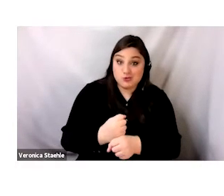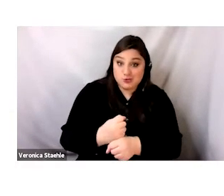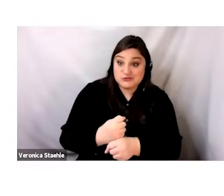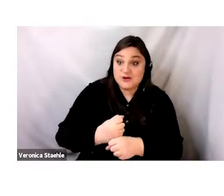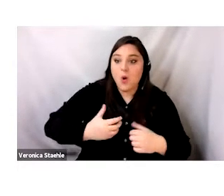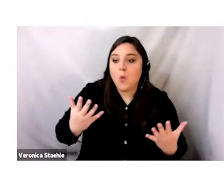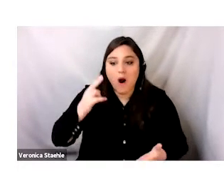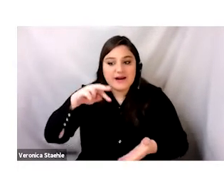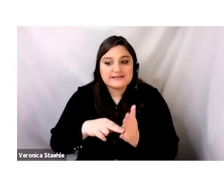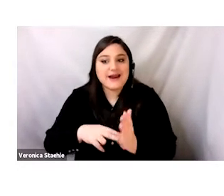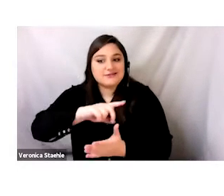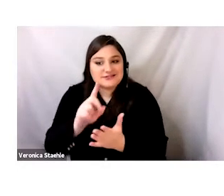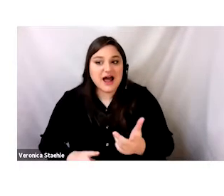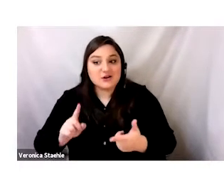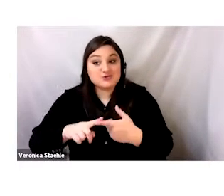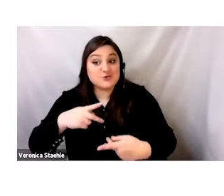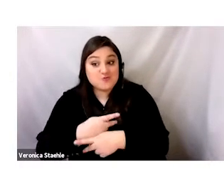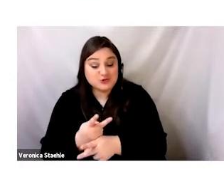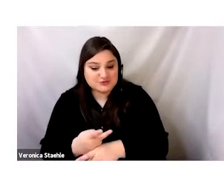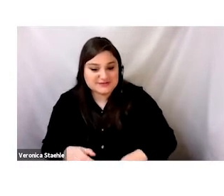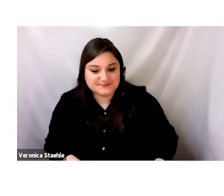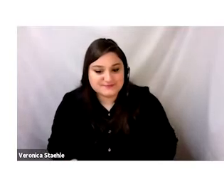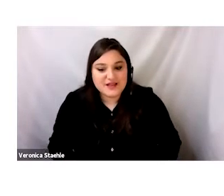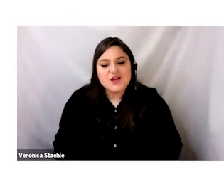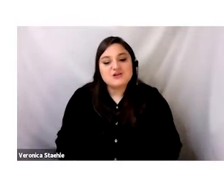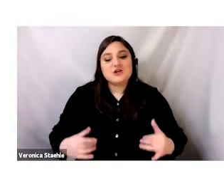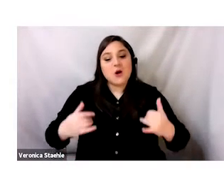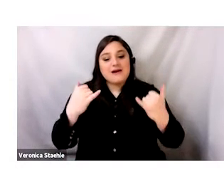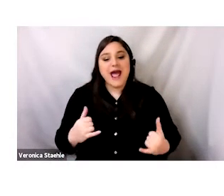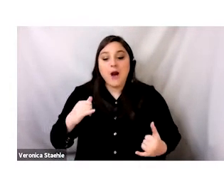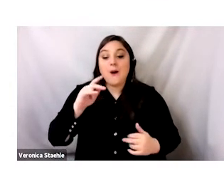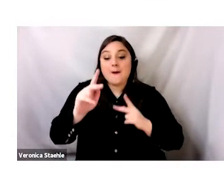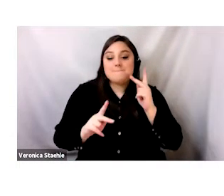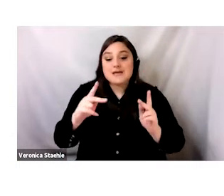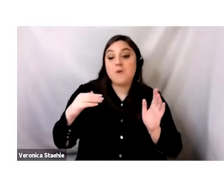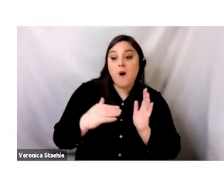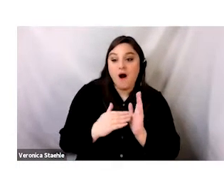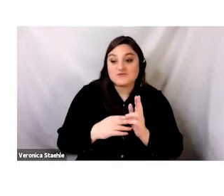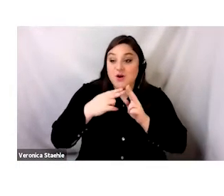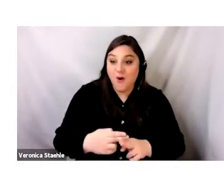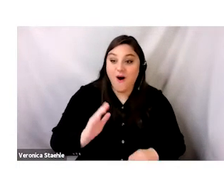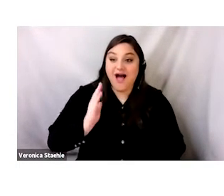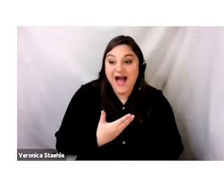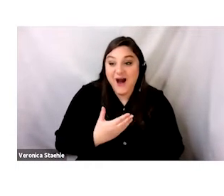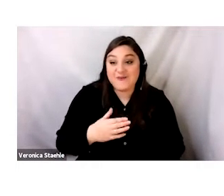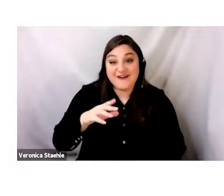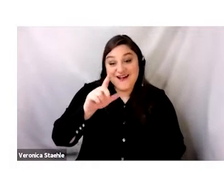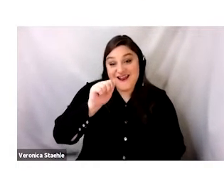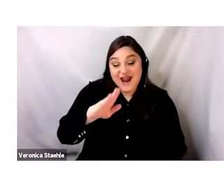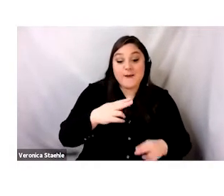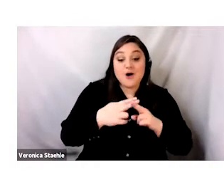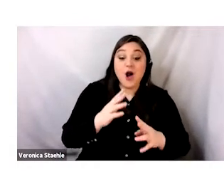like to say Creative Action Lab. They like to change our name, but there's an intentionality of our name